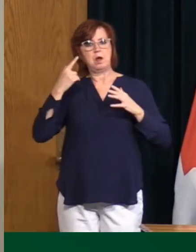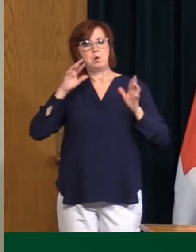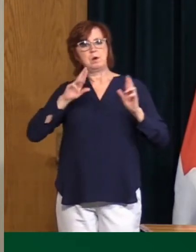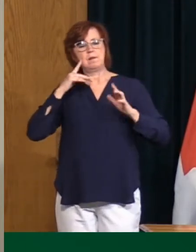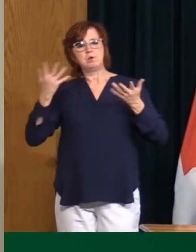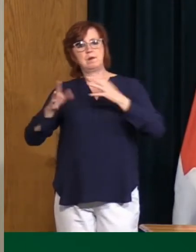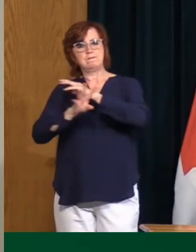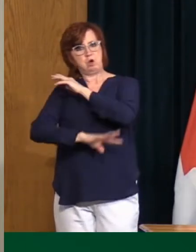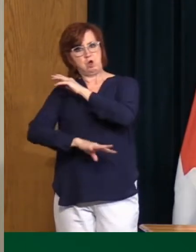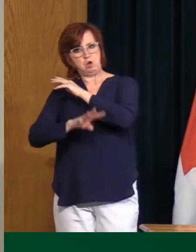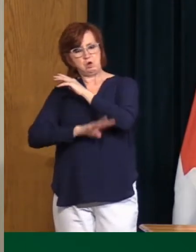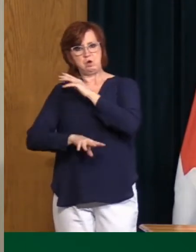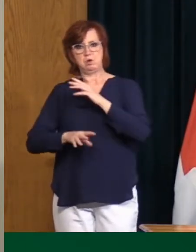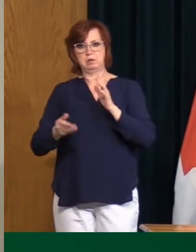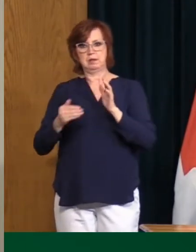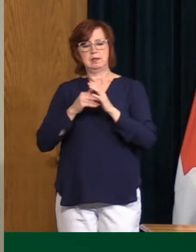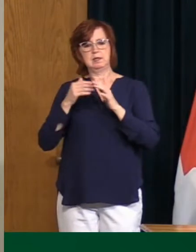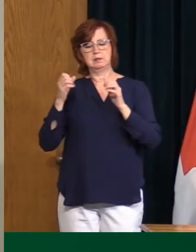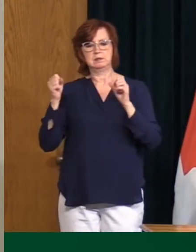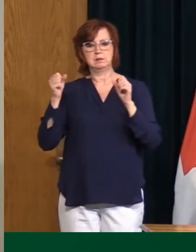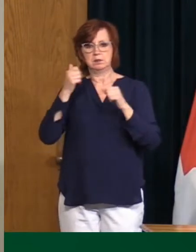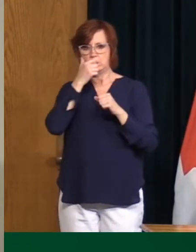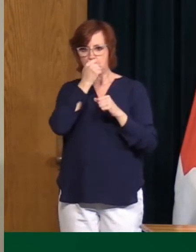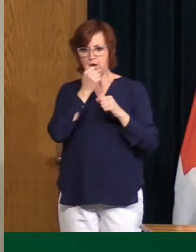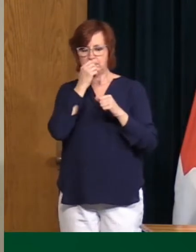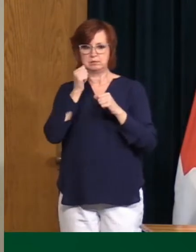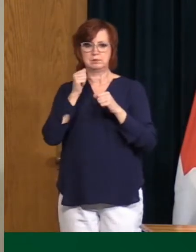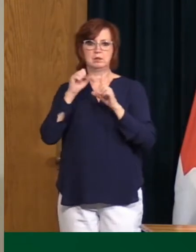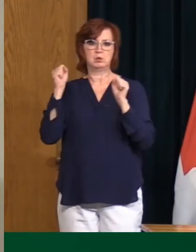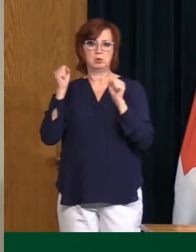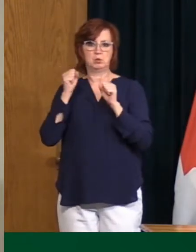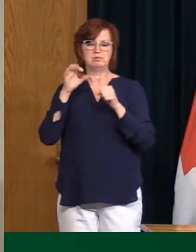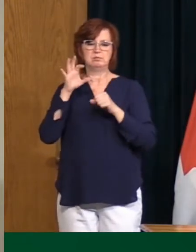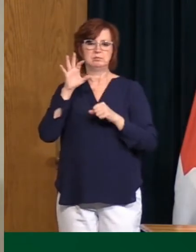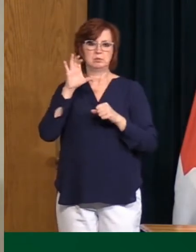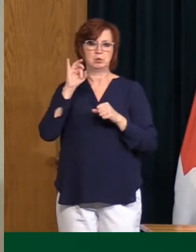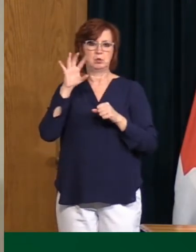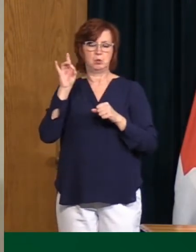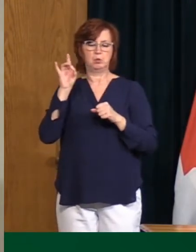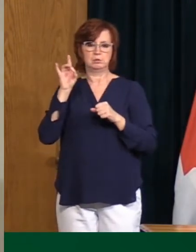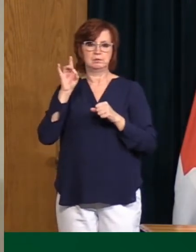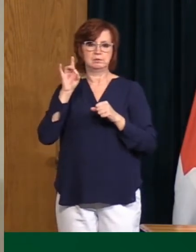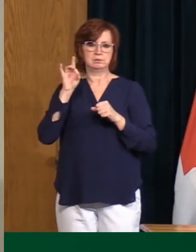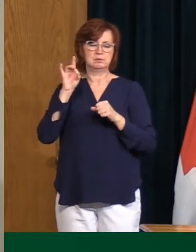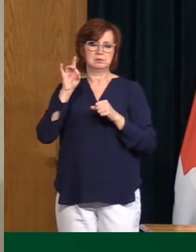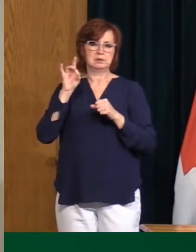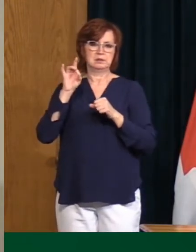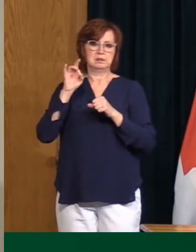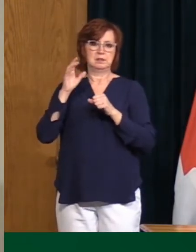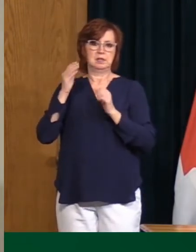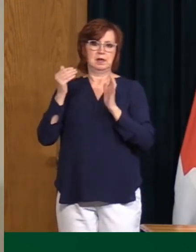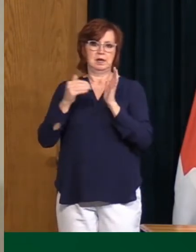starts. Can we have another question from the phone lines, please? We have Zach Vicera with the Leader Post.